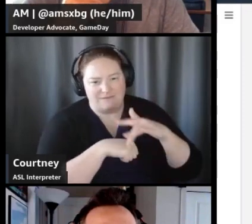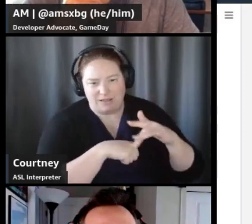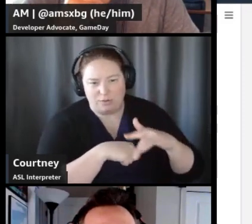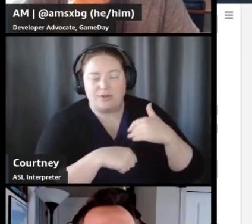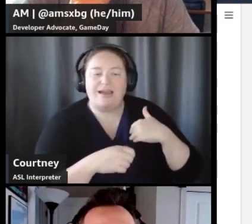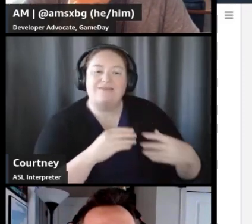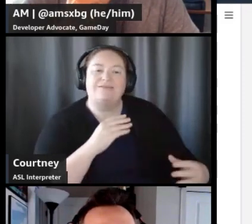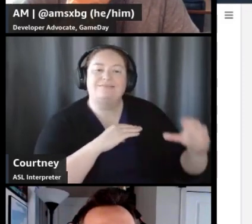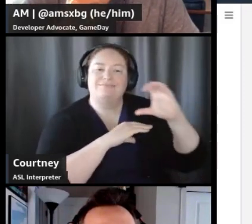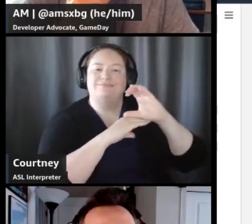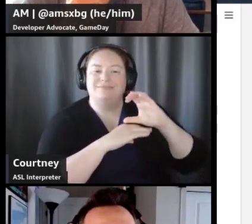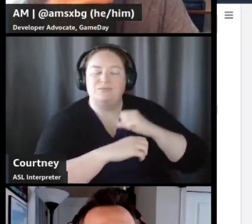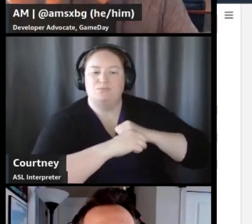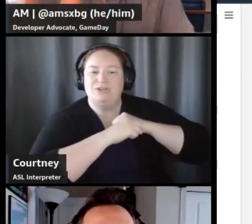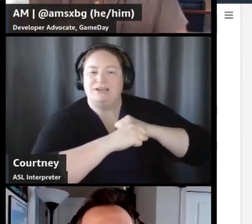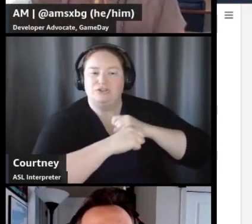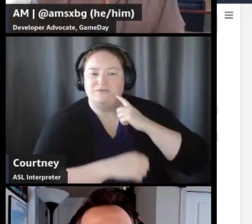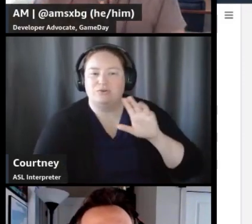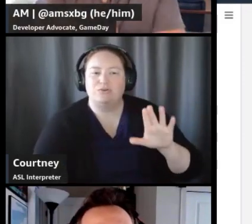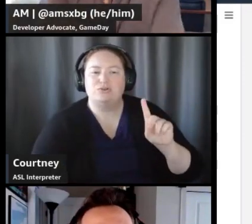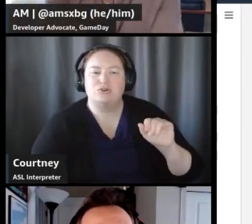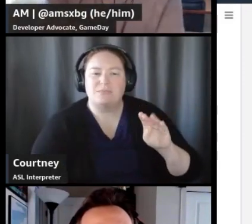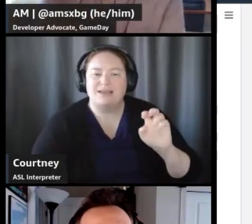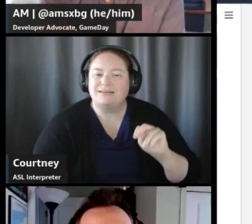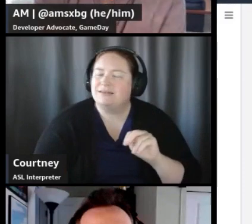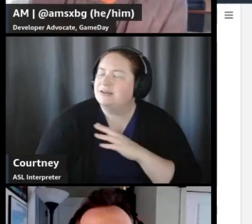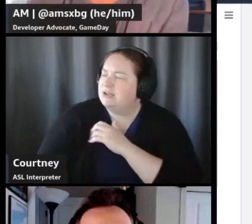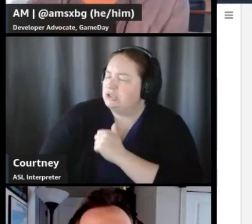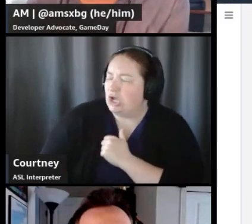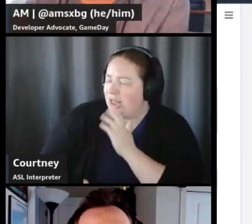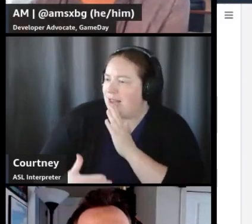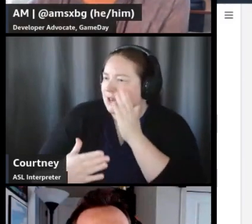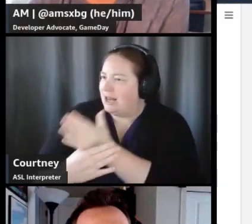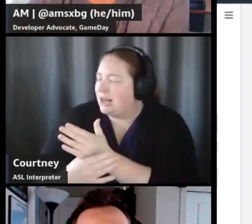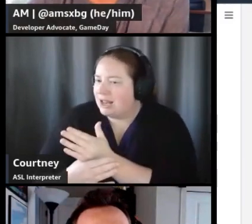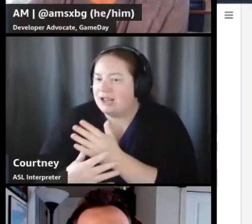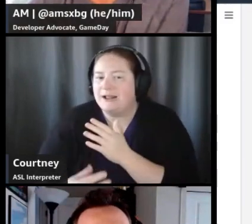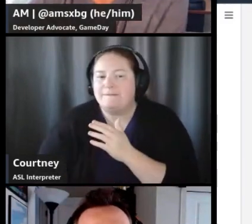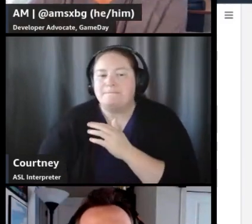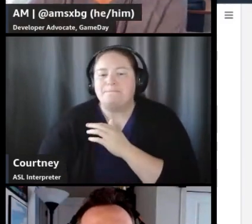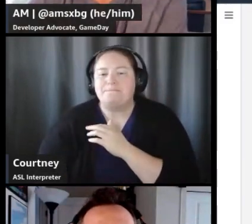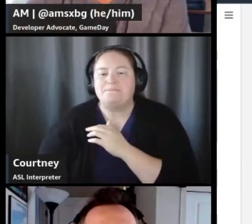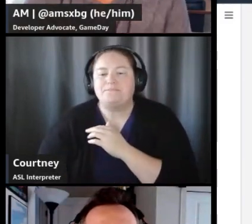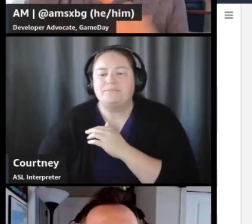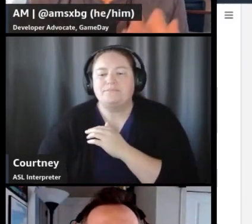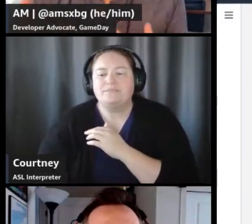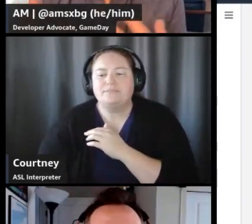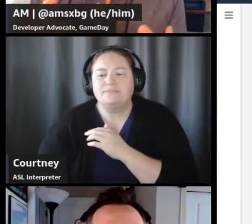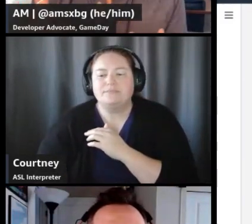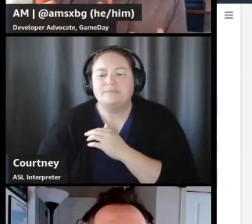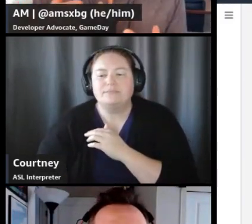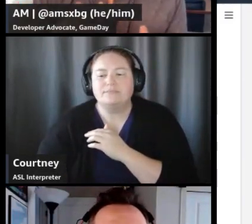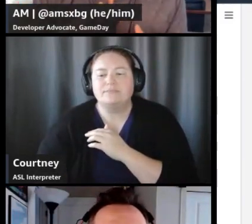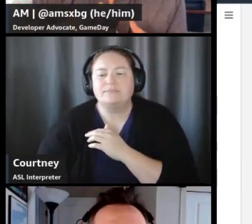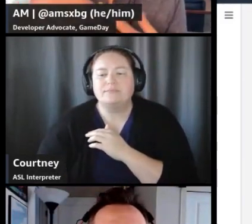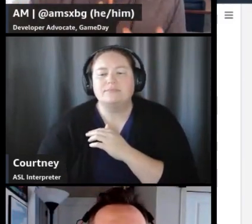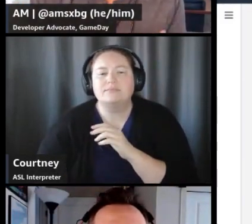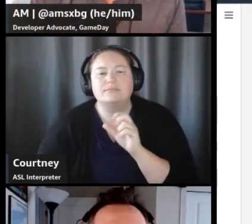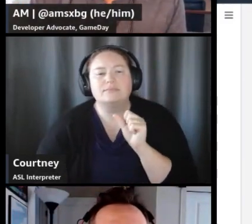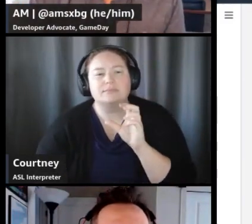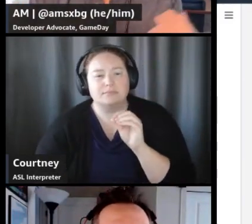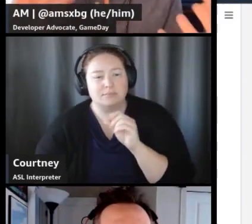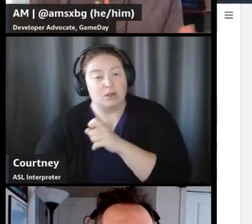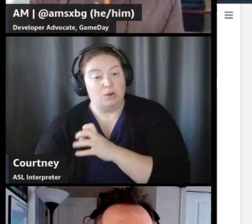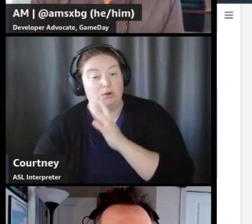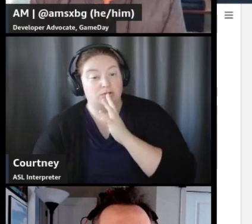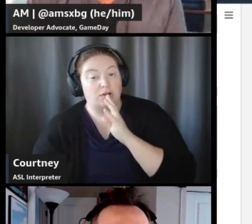protection for your domain. Yeah, sorry, Rohit, I just want to jump in here for a second. So, as you're talking